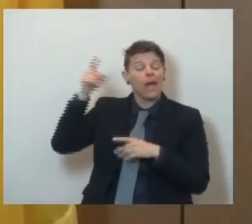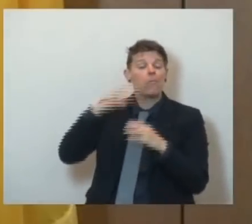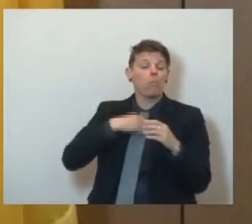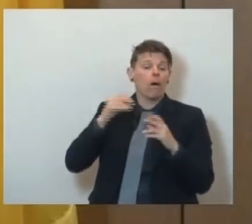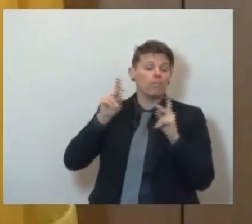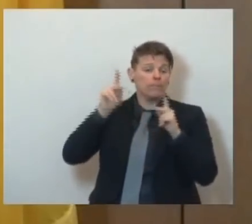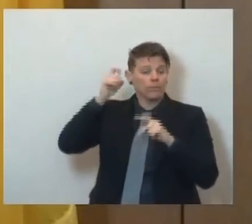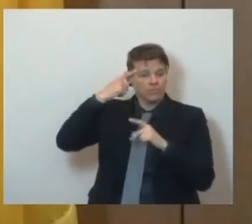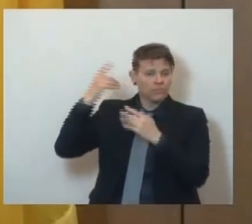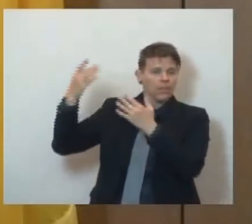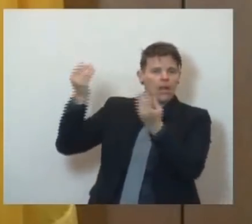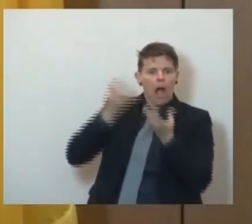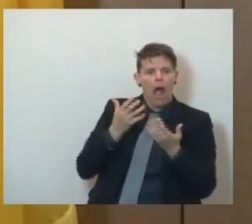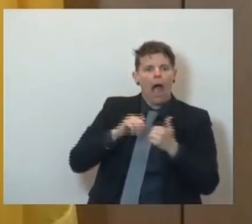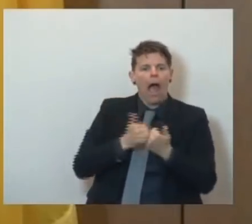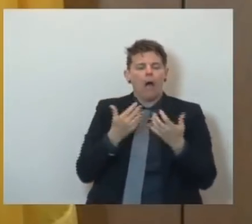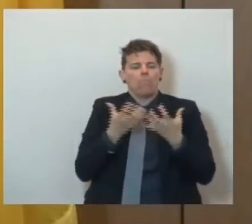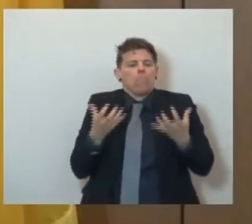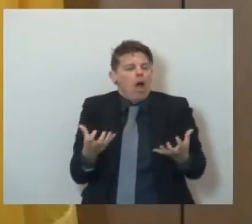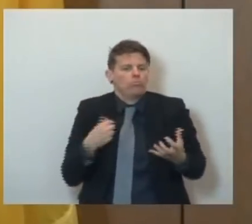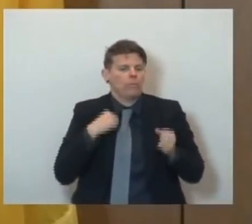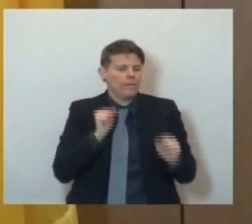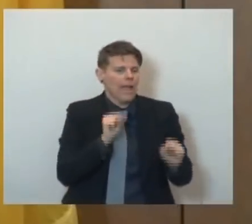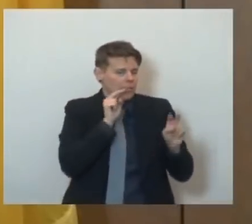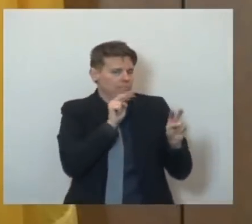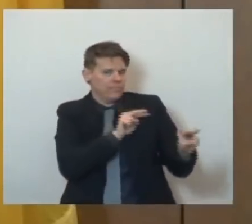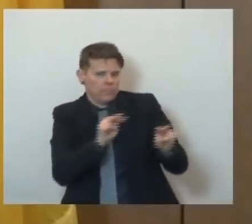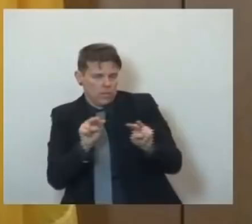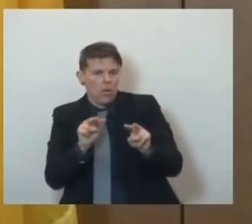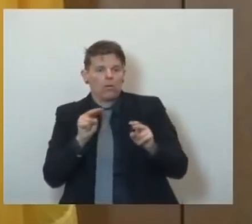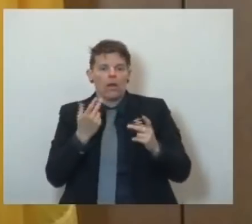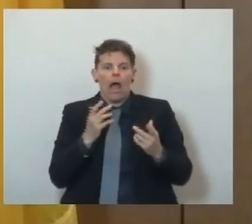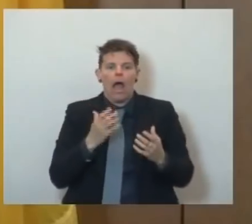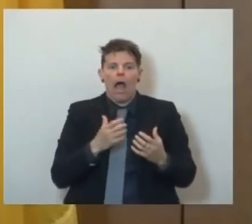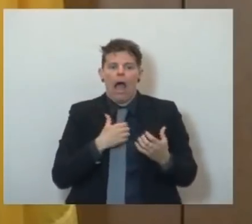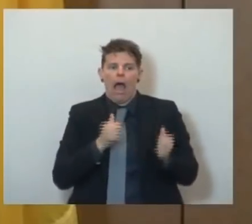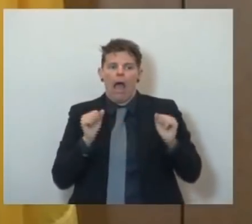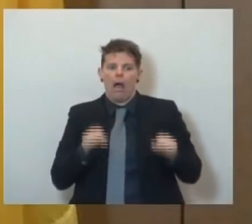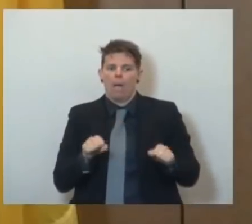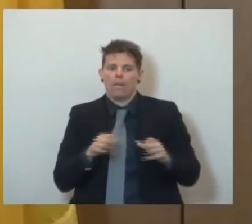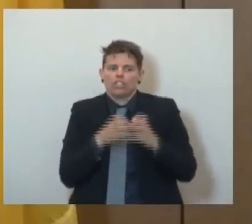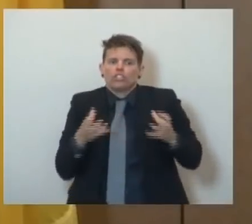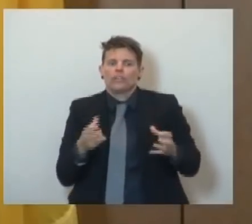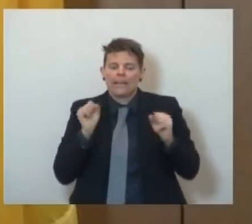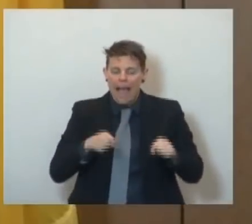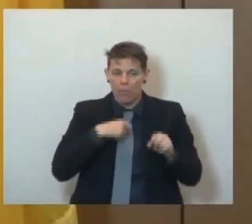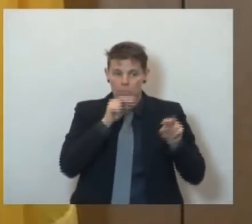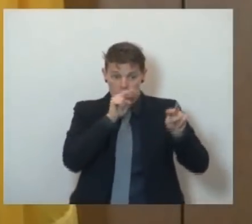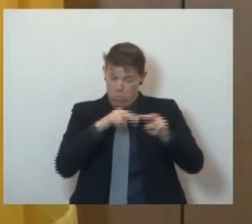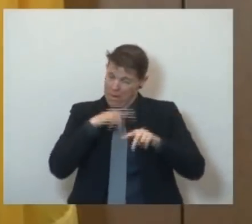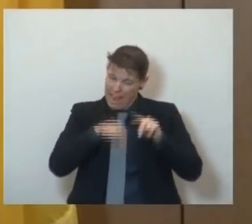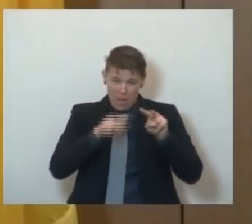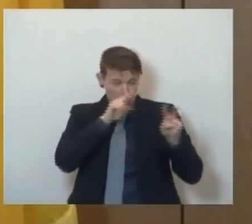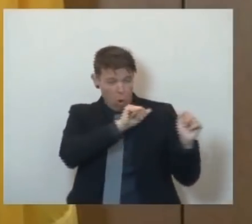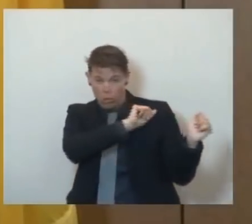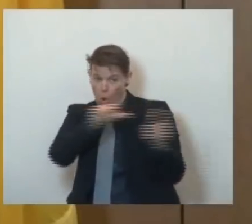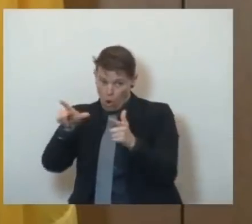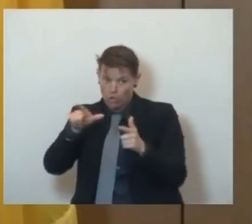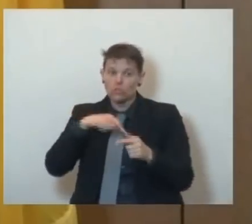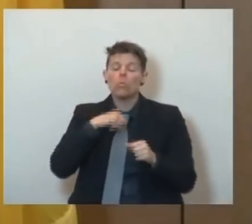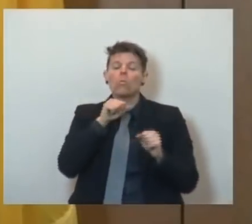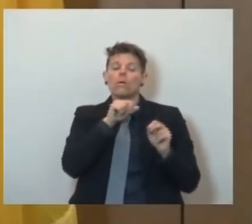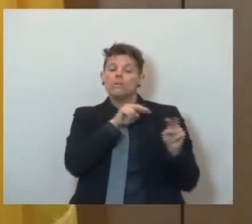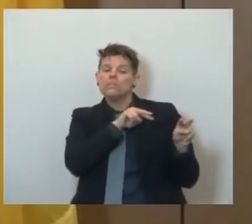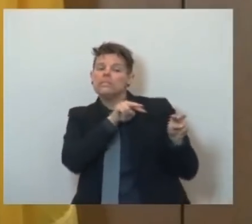surveillance you have the capacity to do. There was some dancing around that with the 9 states. We are providing that. Some CDC